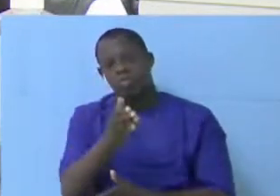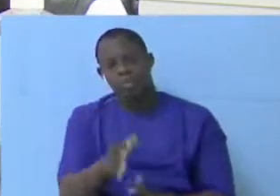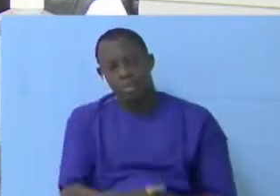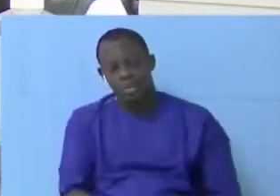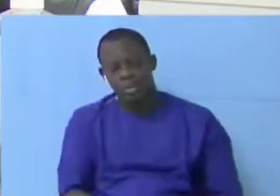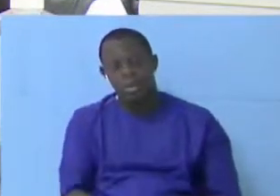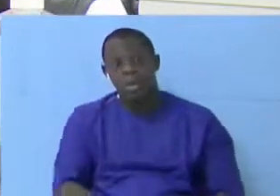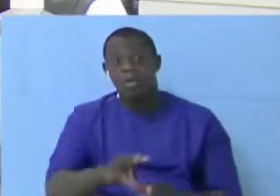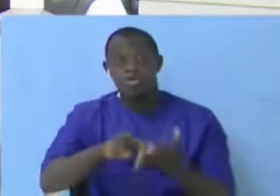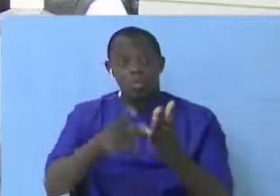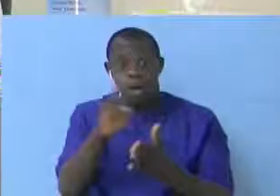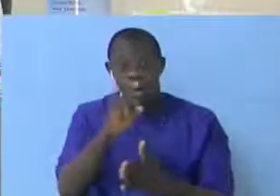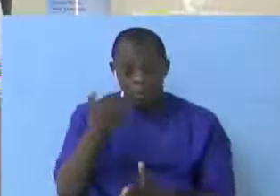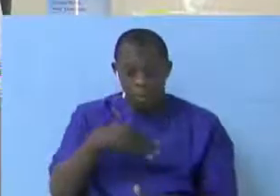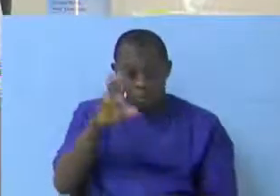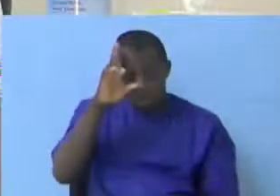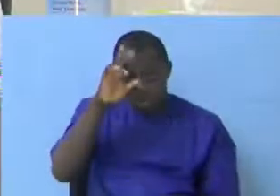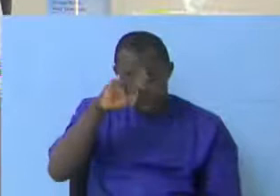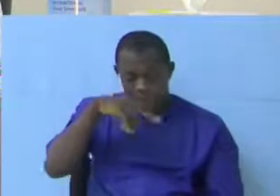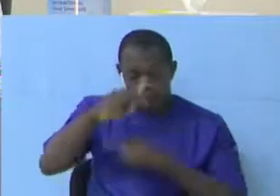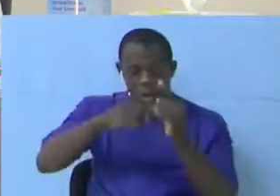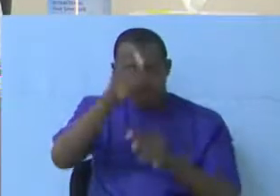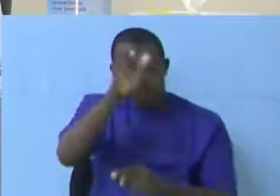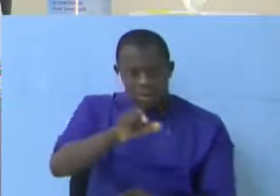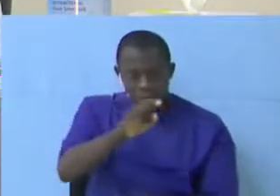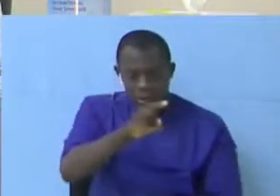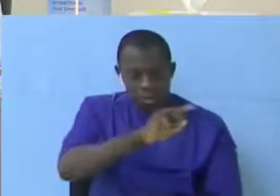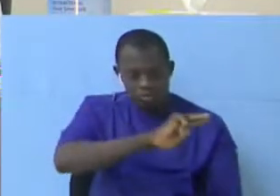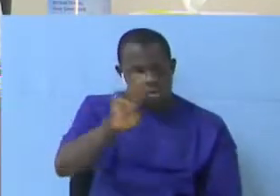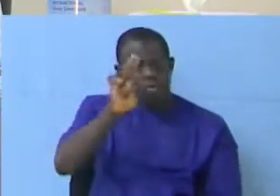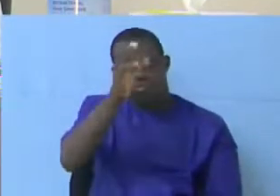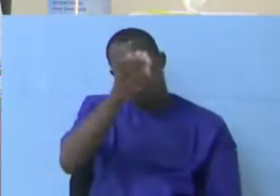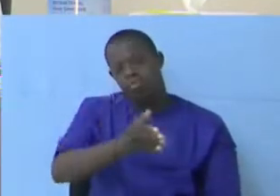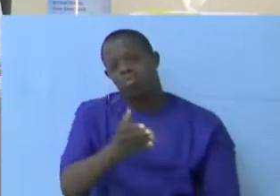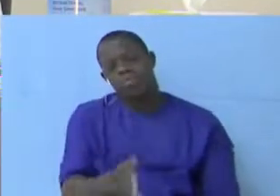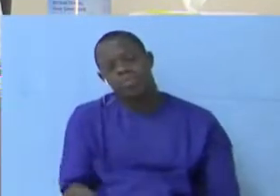That the accusation was untrue. Yes, that the accusation was untrue.